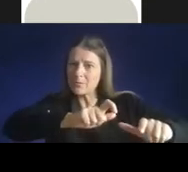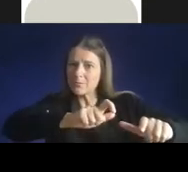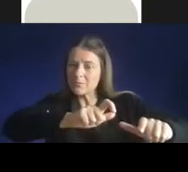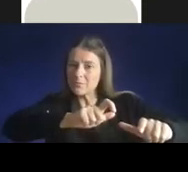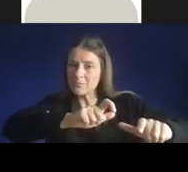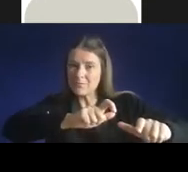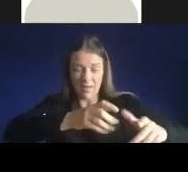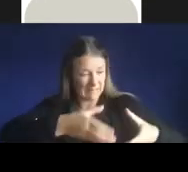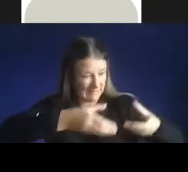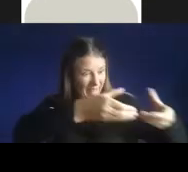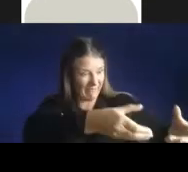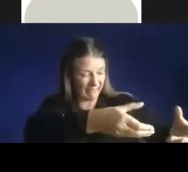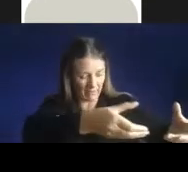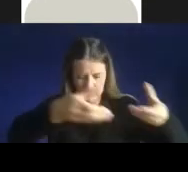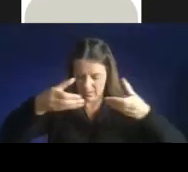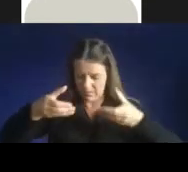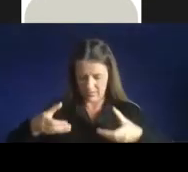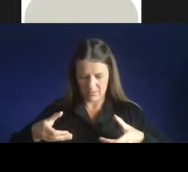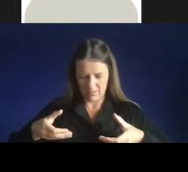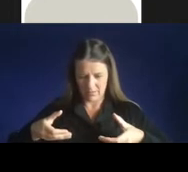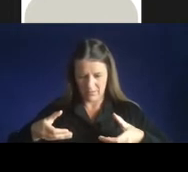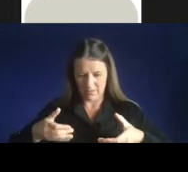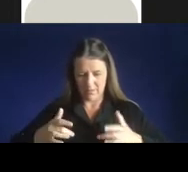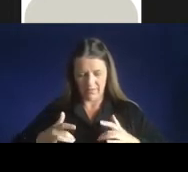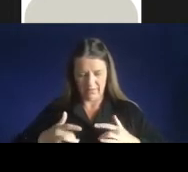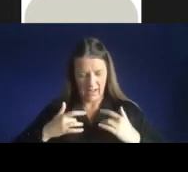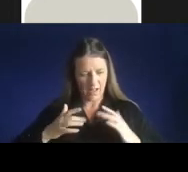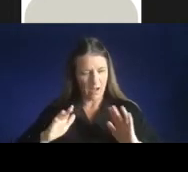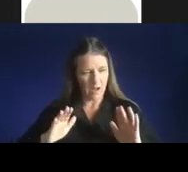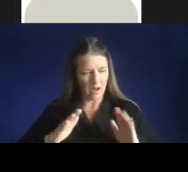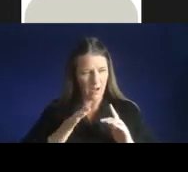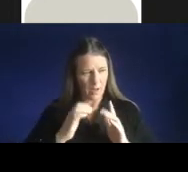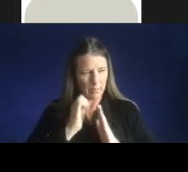which seeks to break the stigma of punishment.